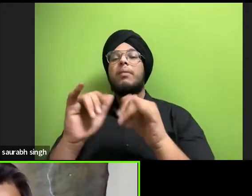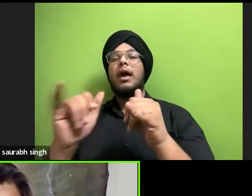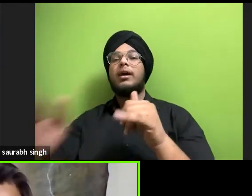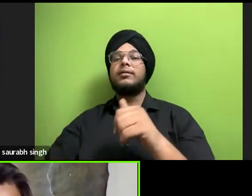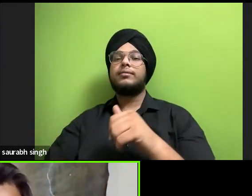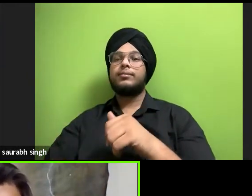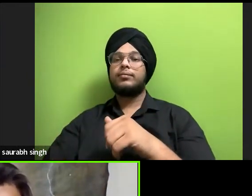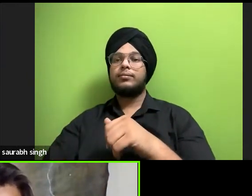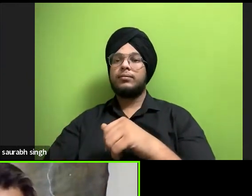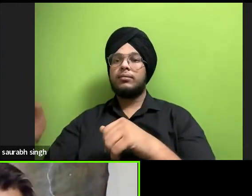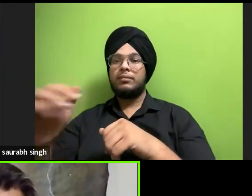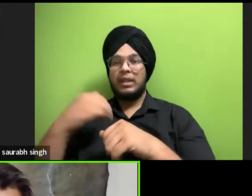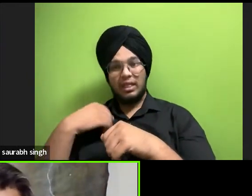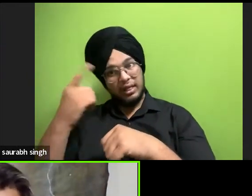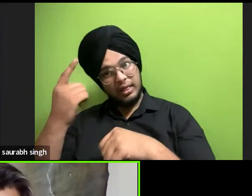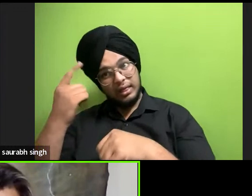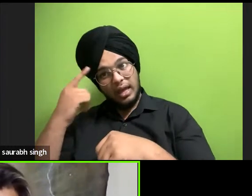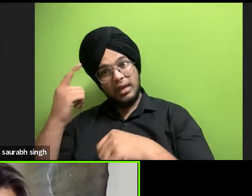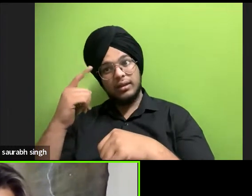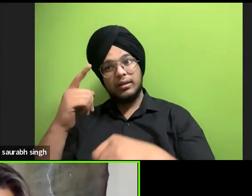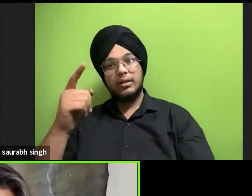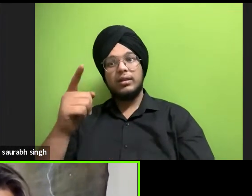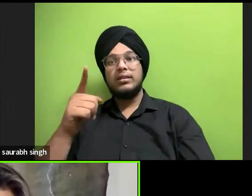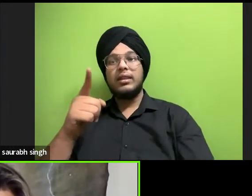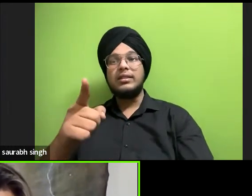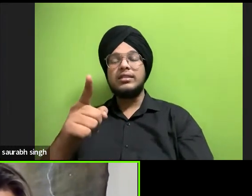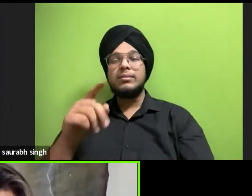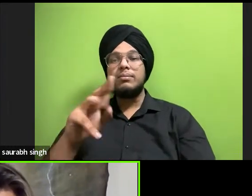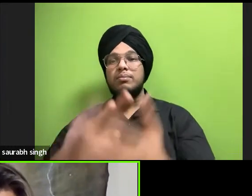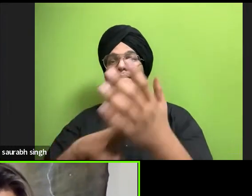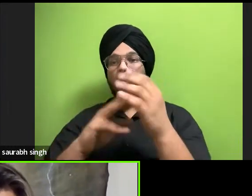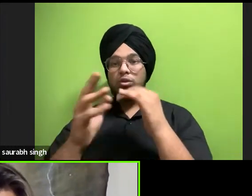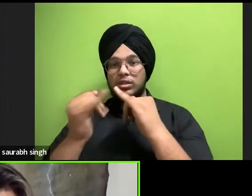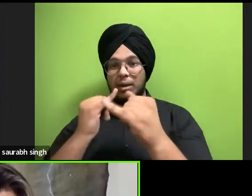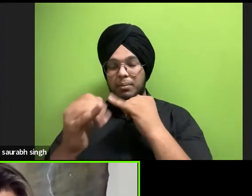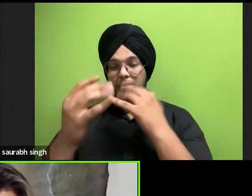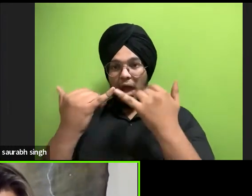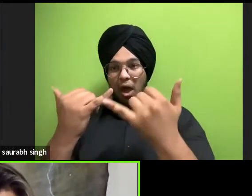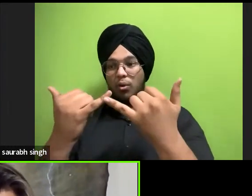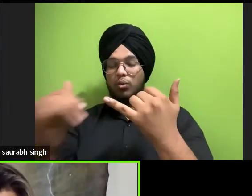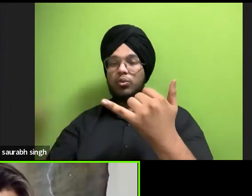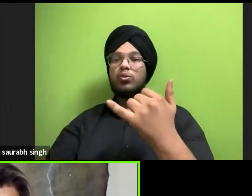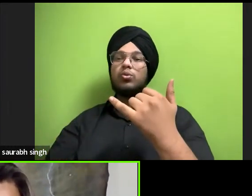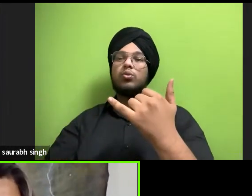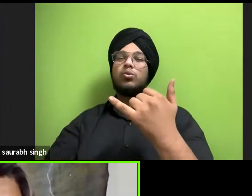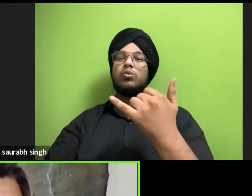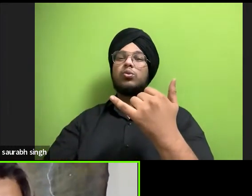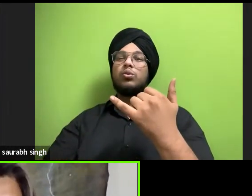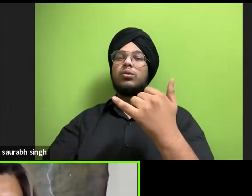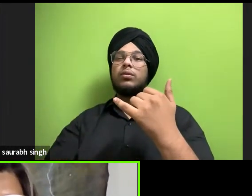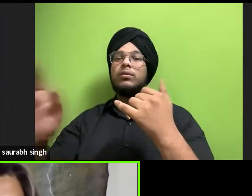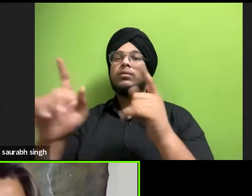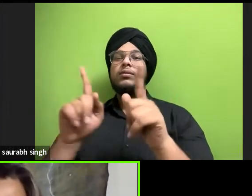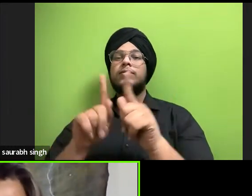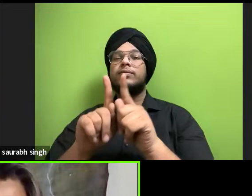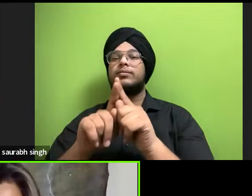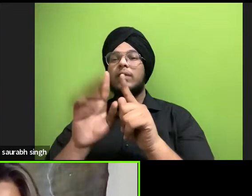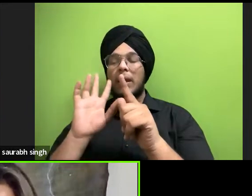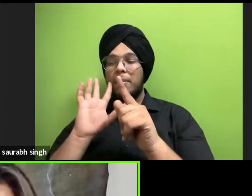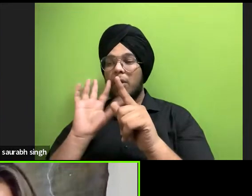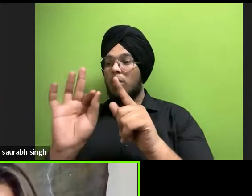think our, the museum is now, such an important